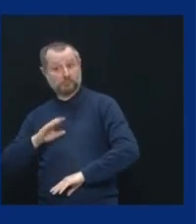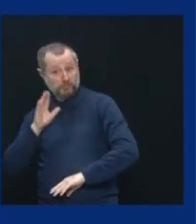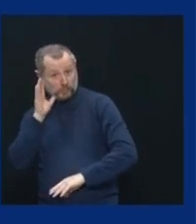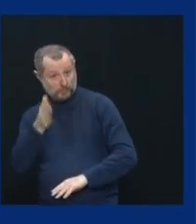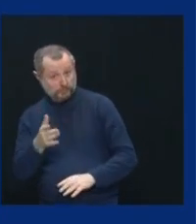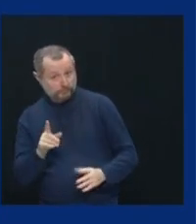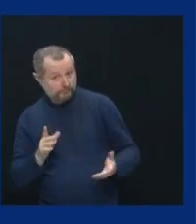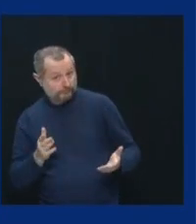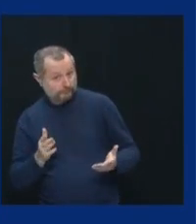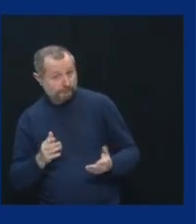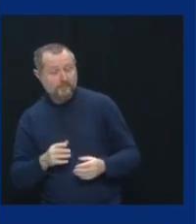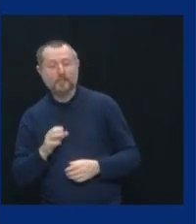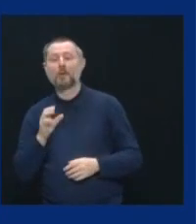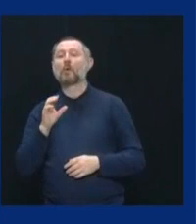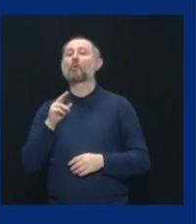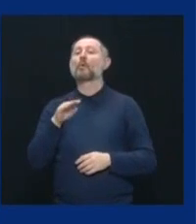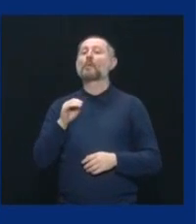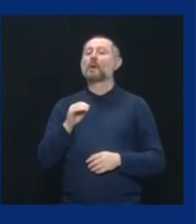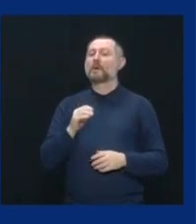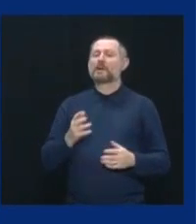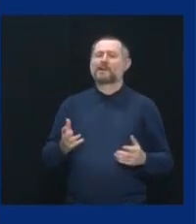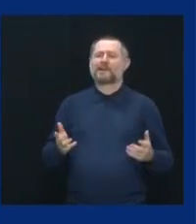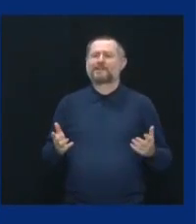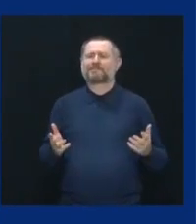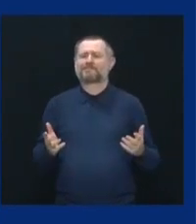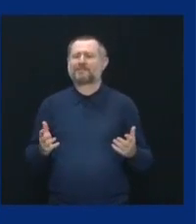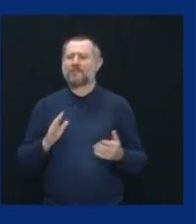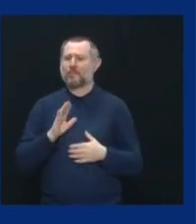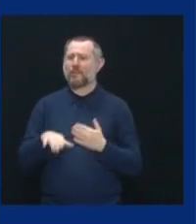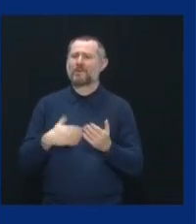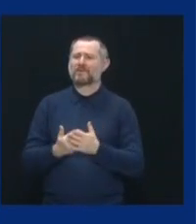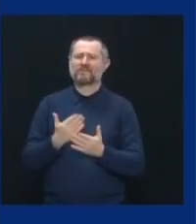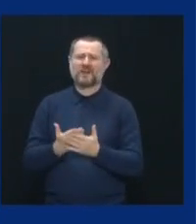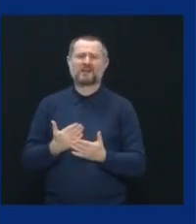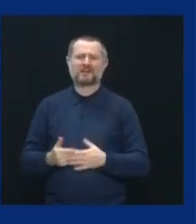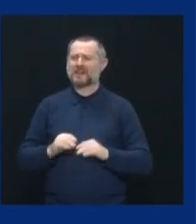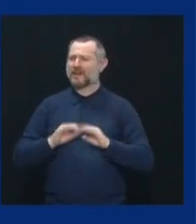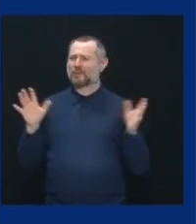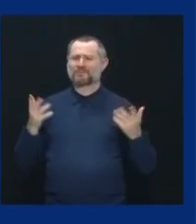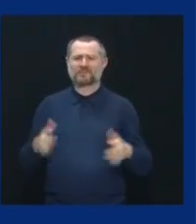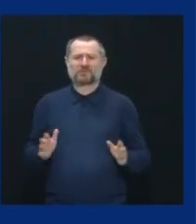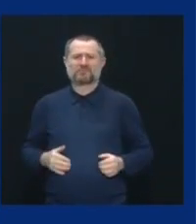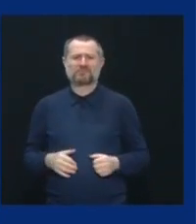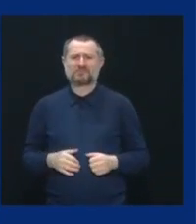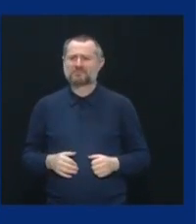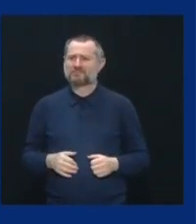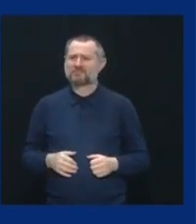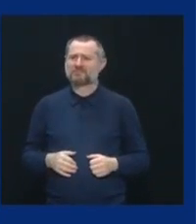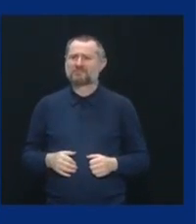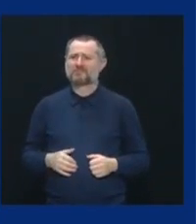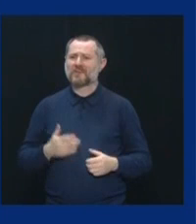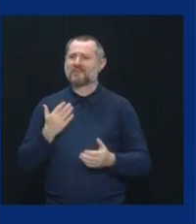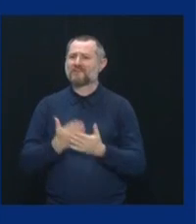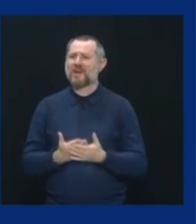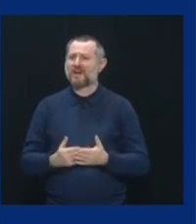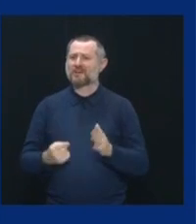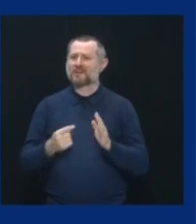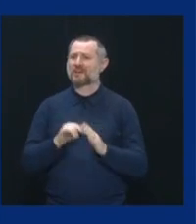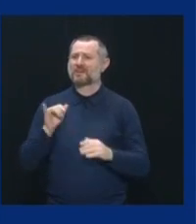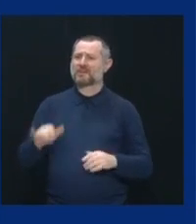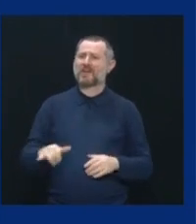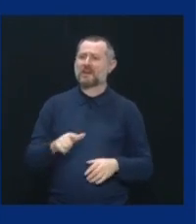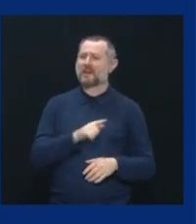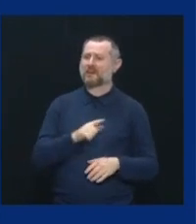Marsha, I don't think there's anything too clear here. It is a fact that the state legislature